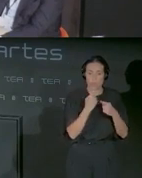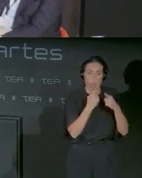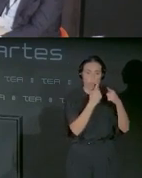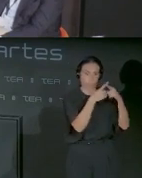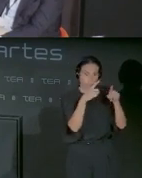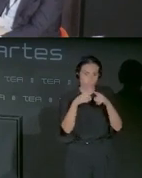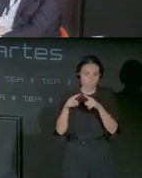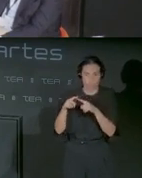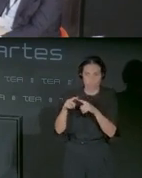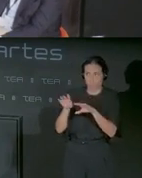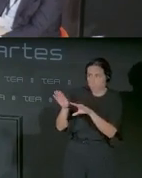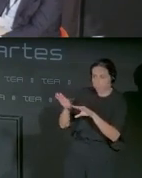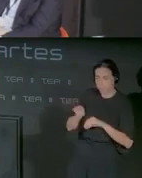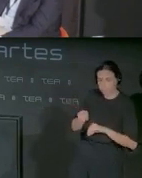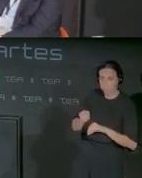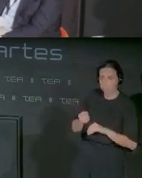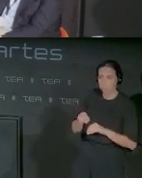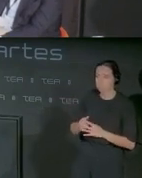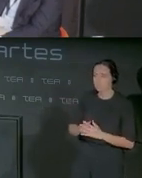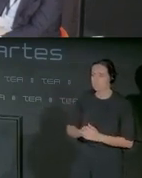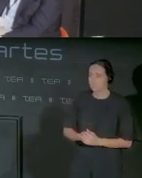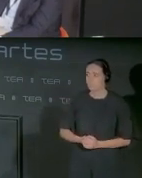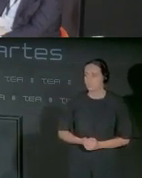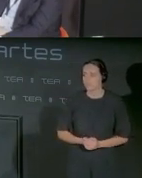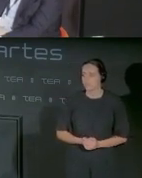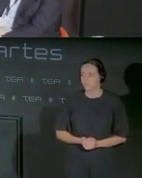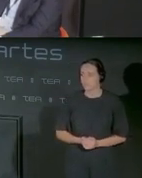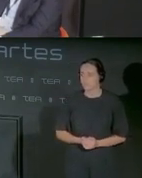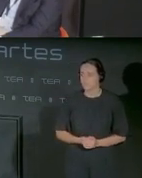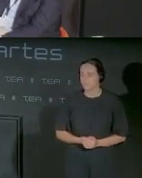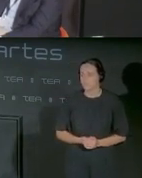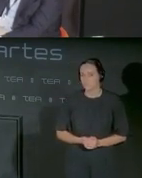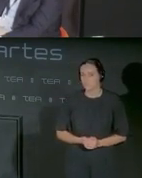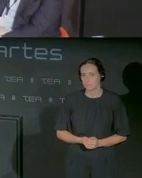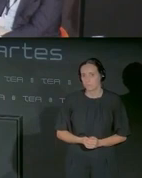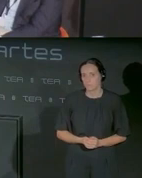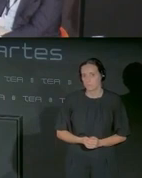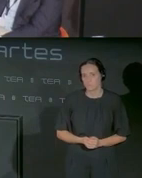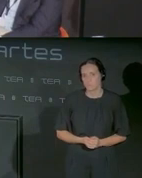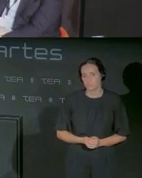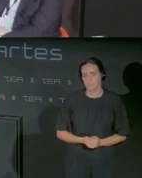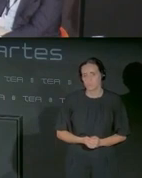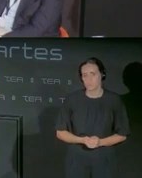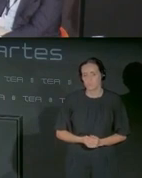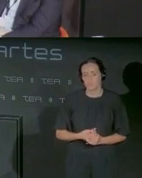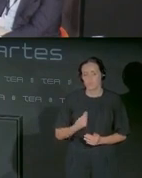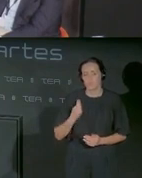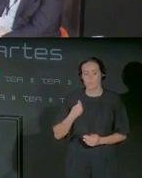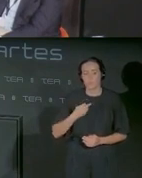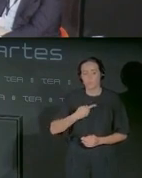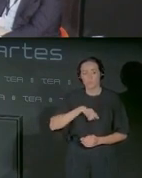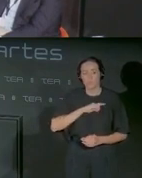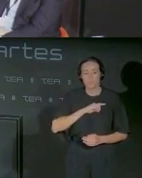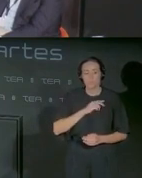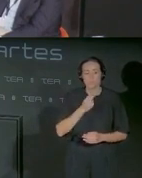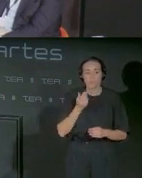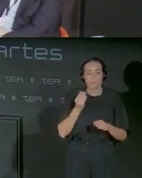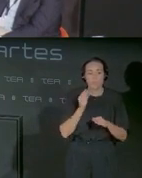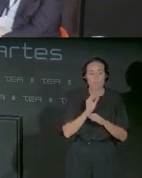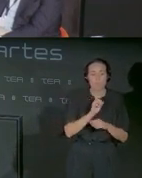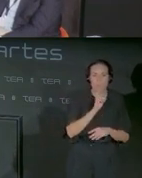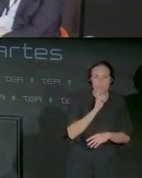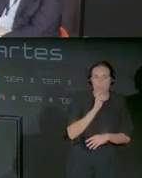really understand it. One of the best examples is perhaps the Finnish Business Finland funding instrument that sends the people running the